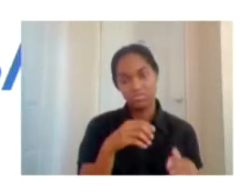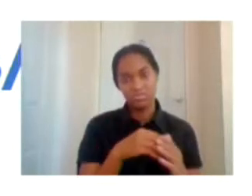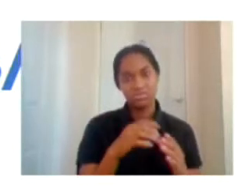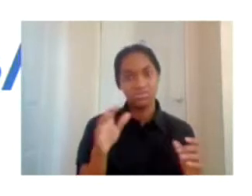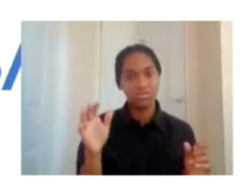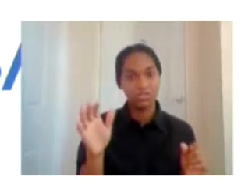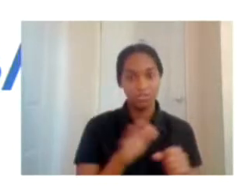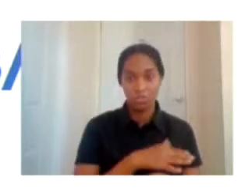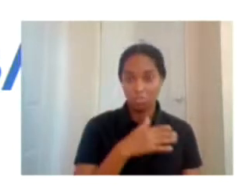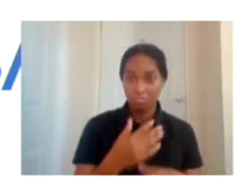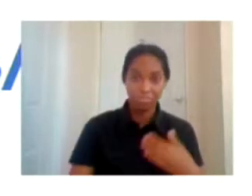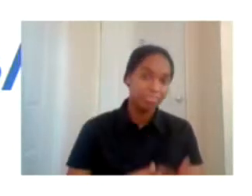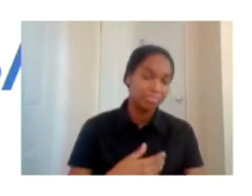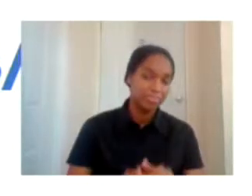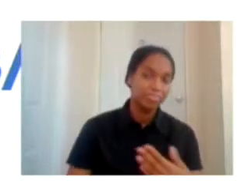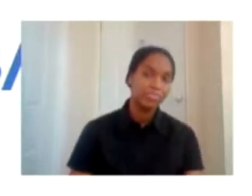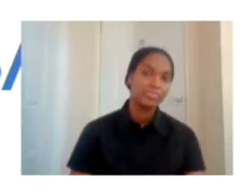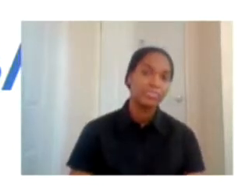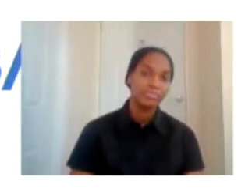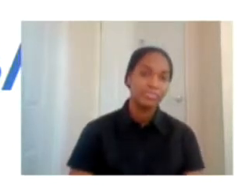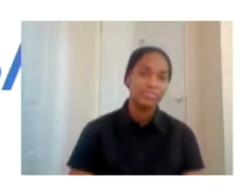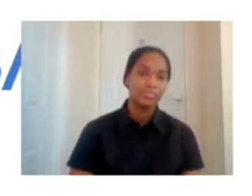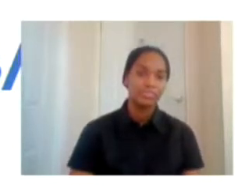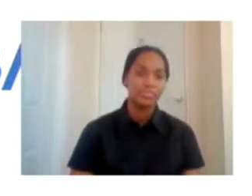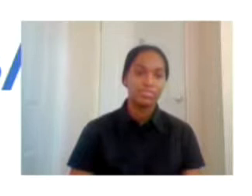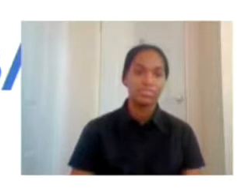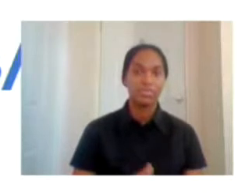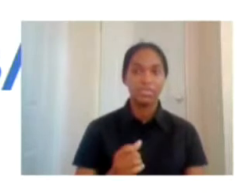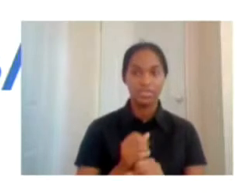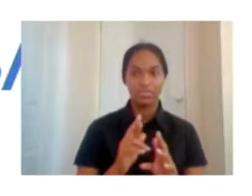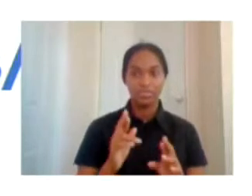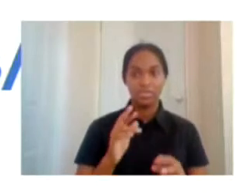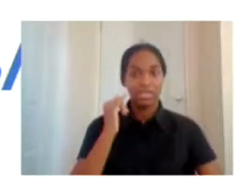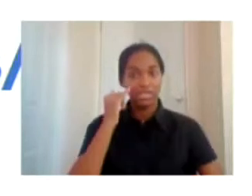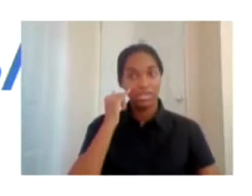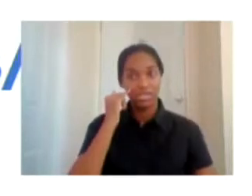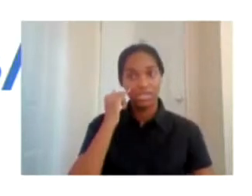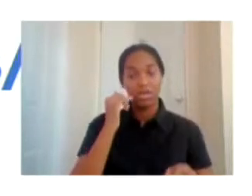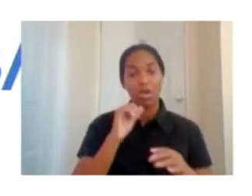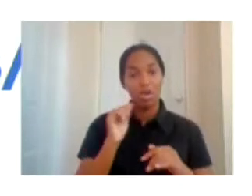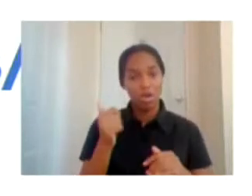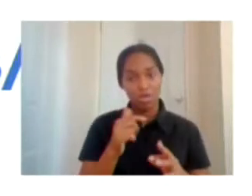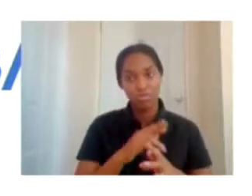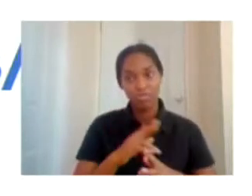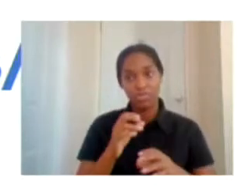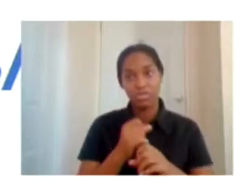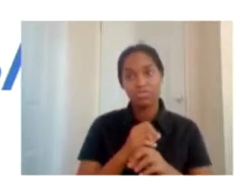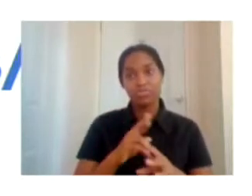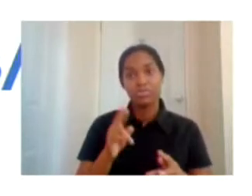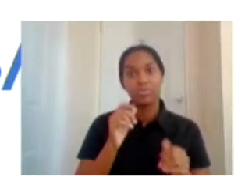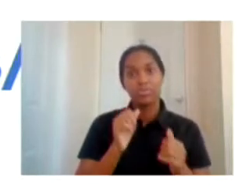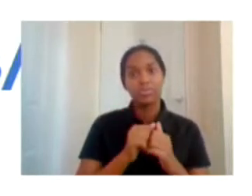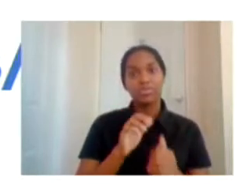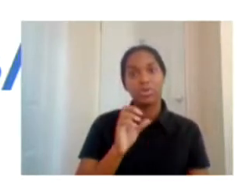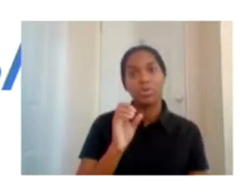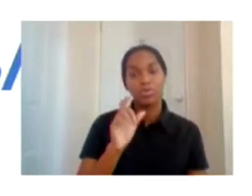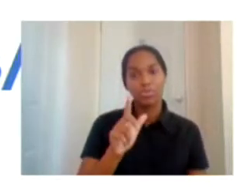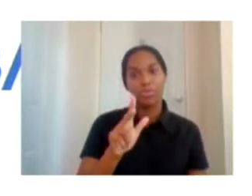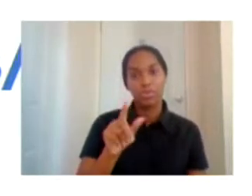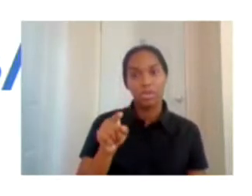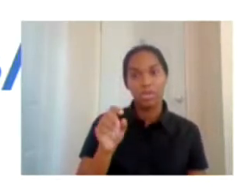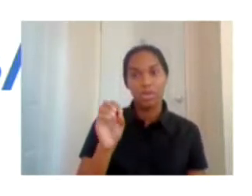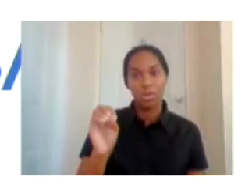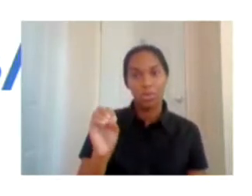swing and getting ready, if not already, going live with your 3.0 signal. But one of